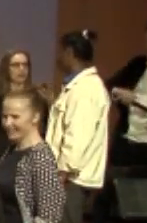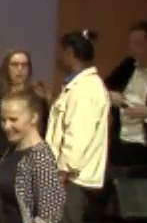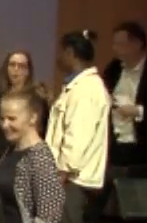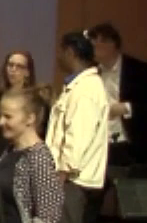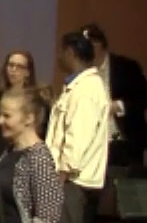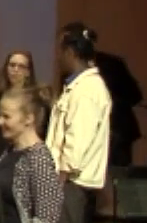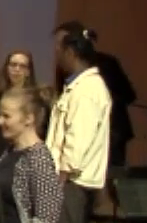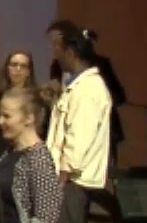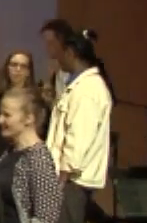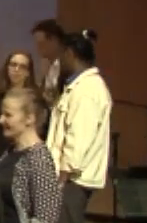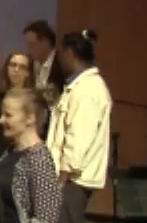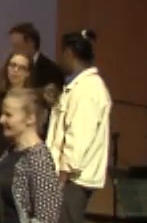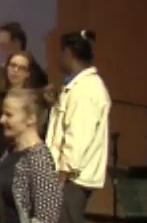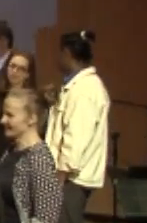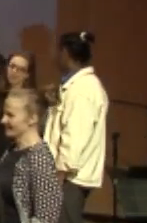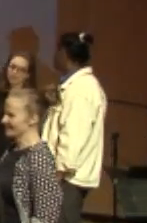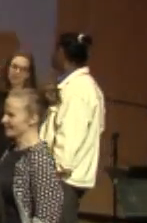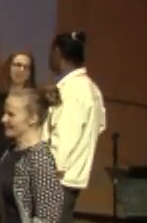Li